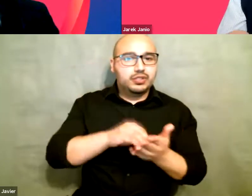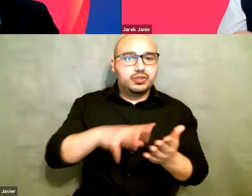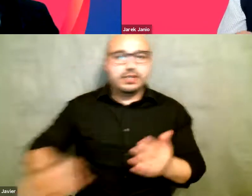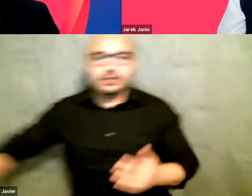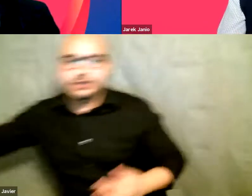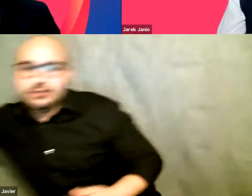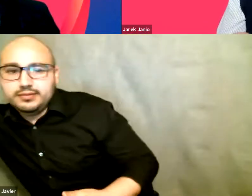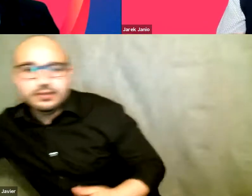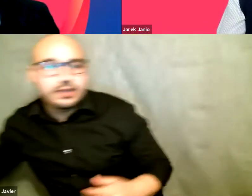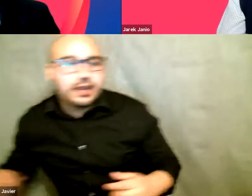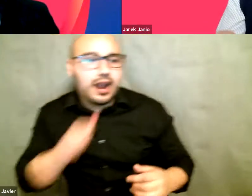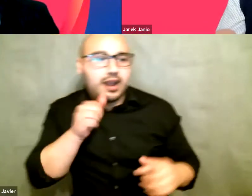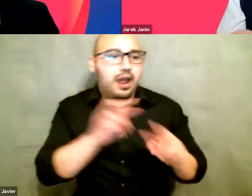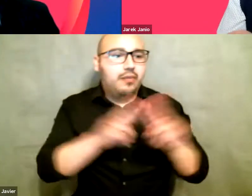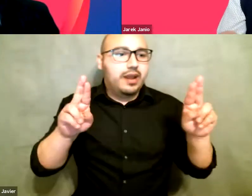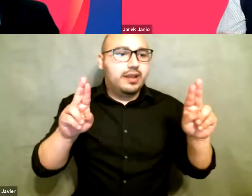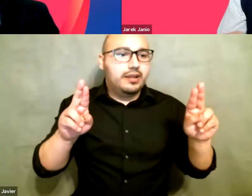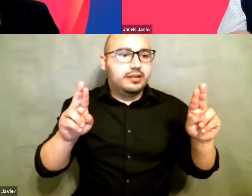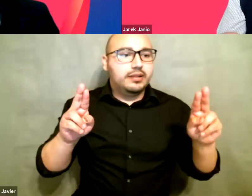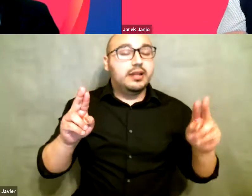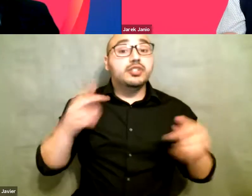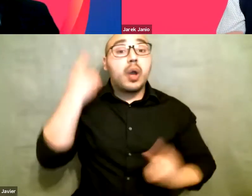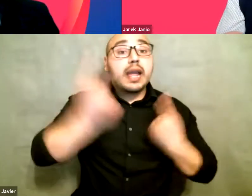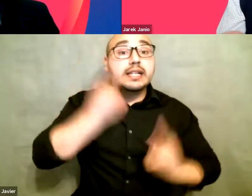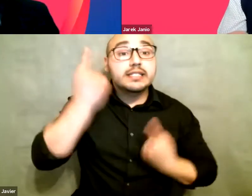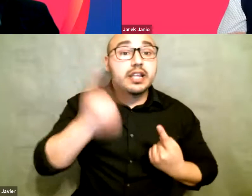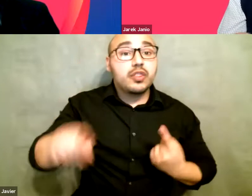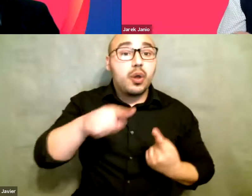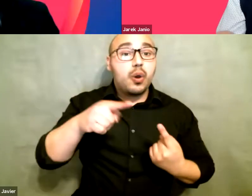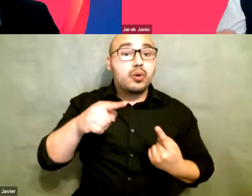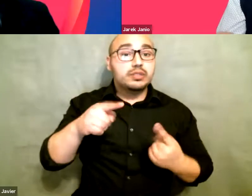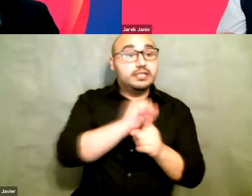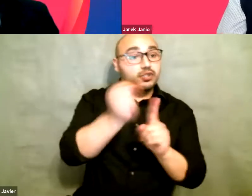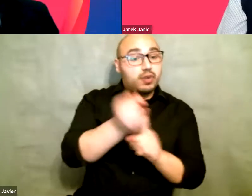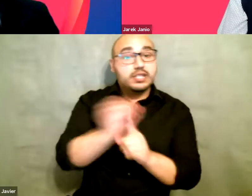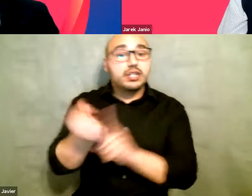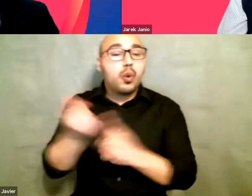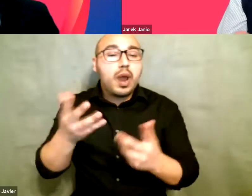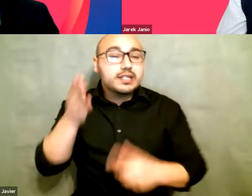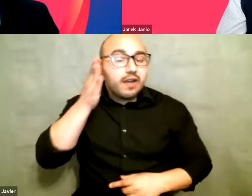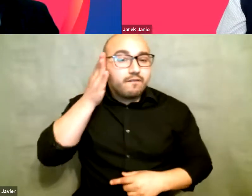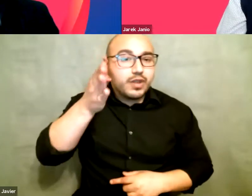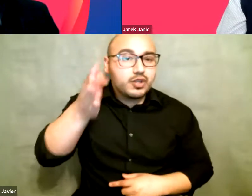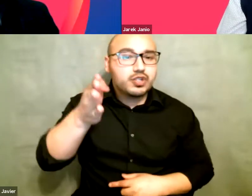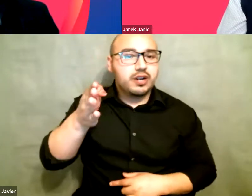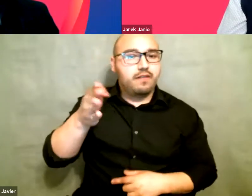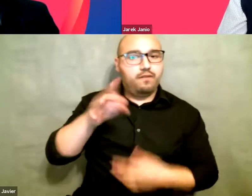ready. Considering those circumstances, what is the future for AB